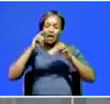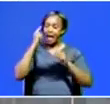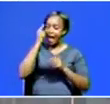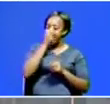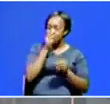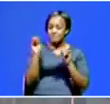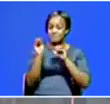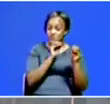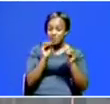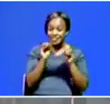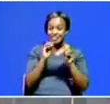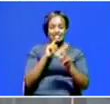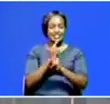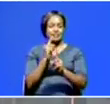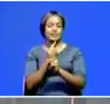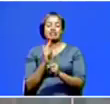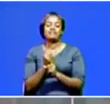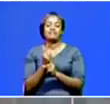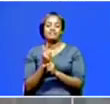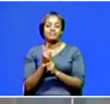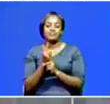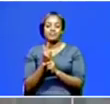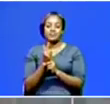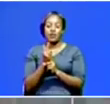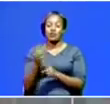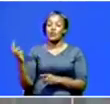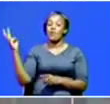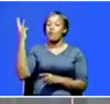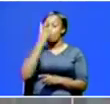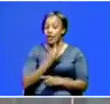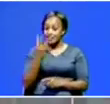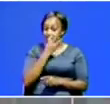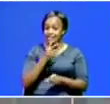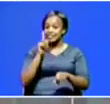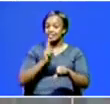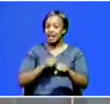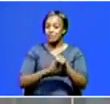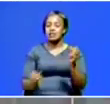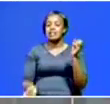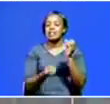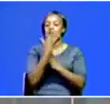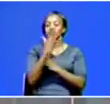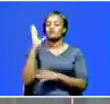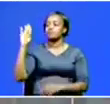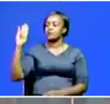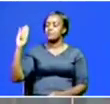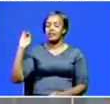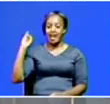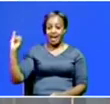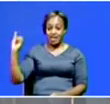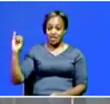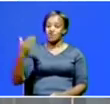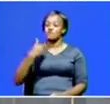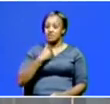movement, touch, and use of space. Now, during Wednesday's unveiling of the BBI task force recommendations, there was debate